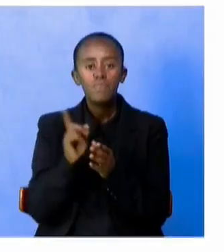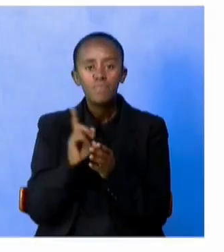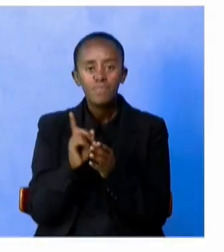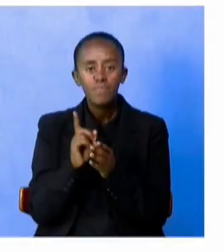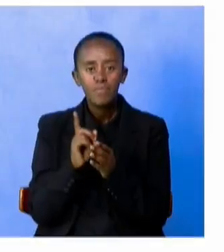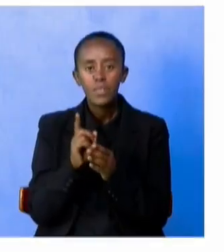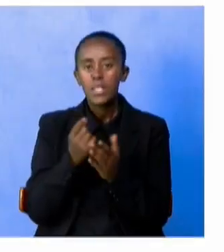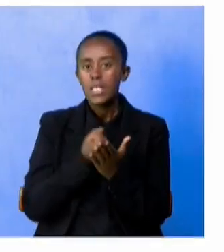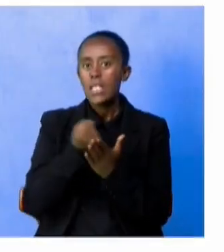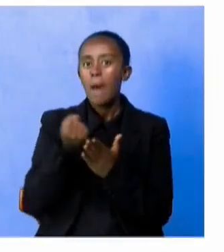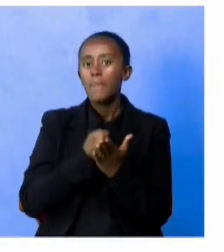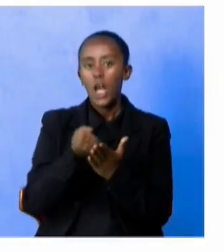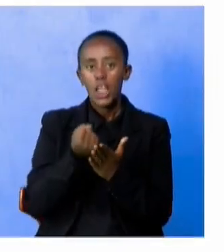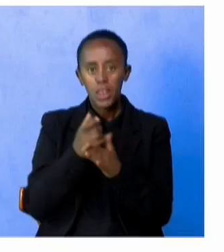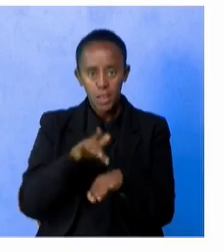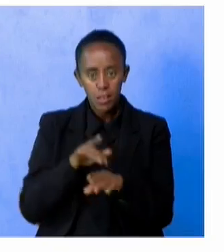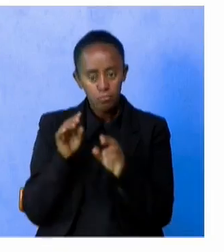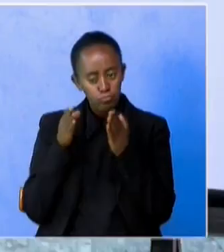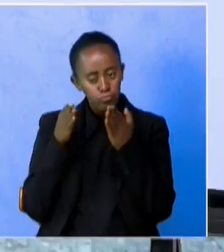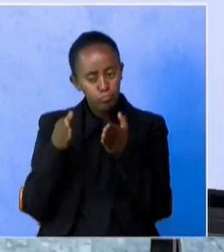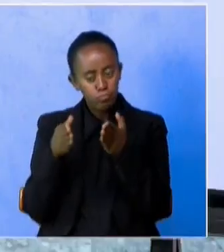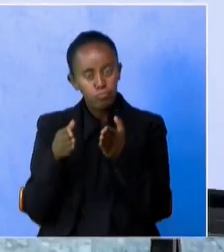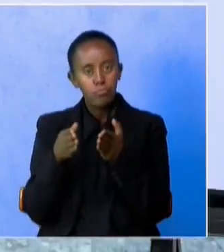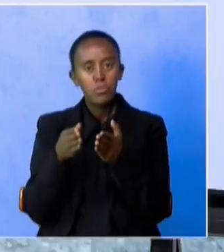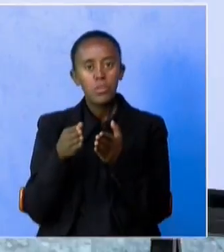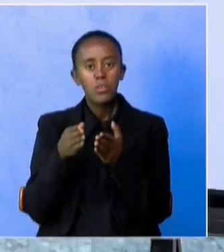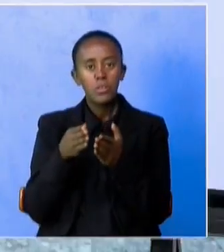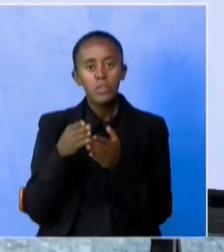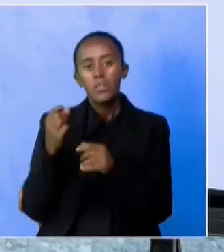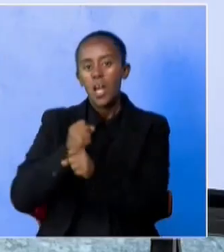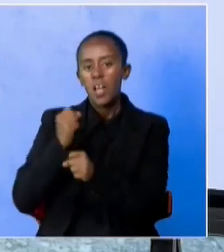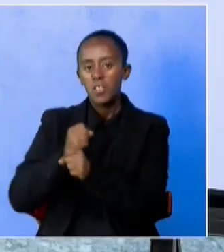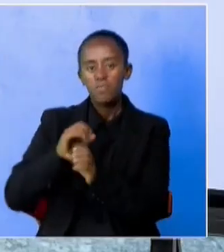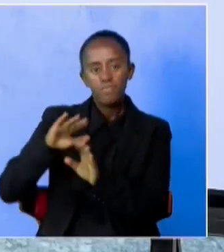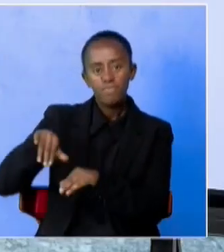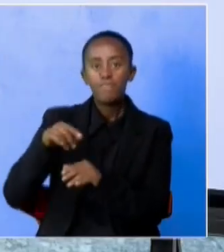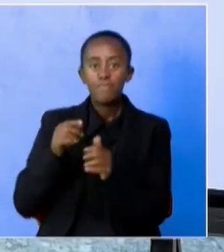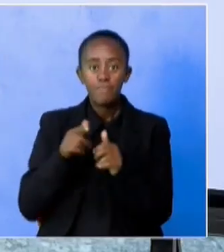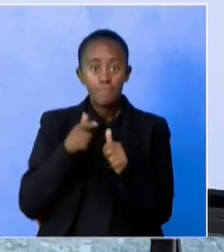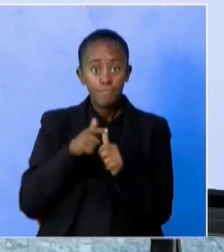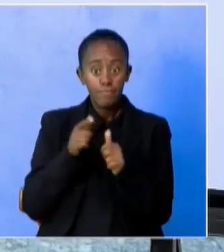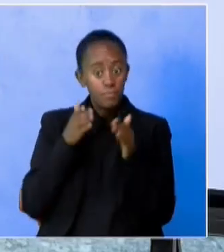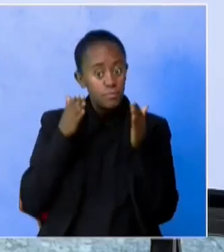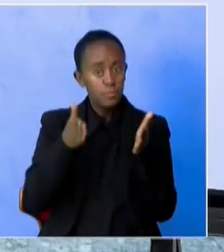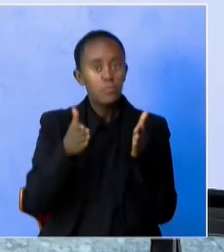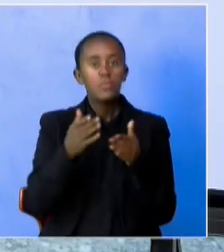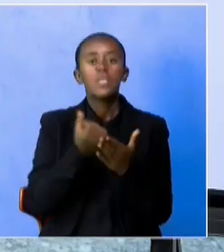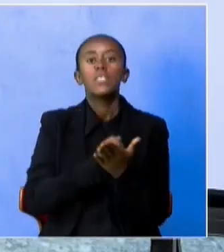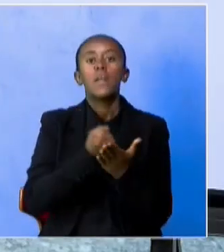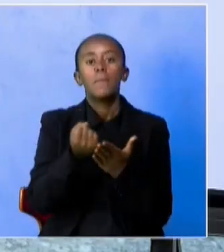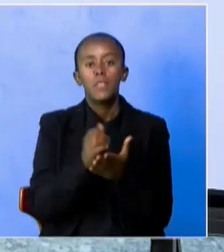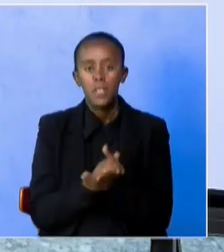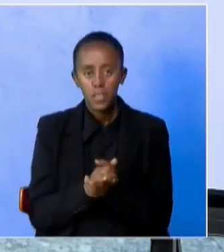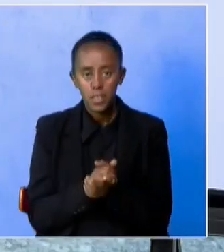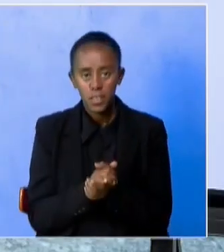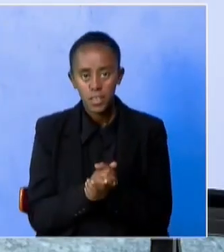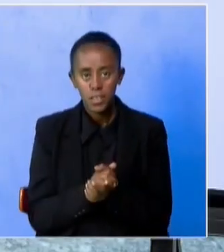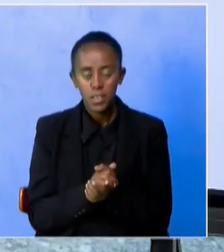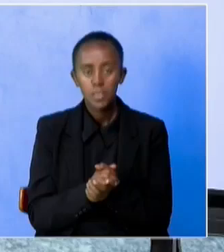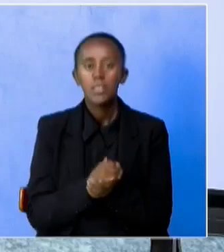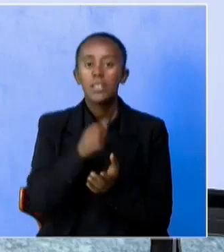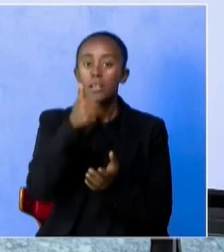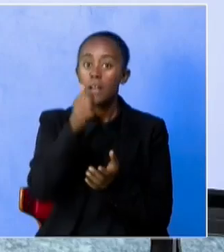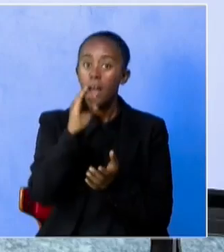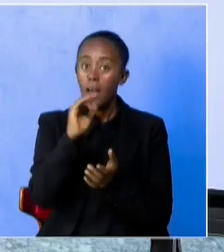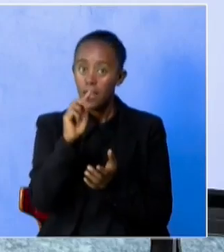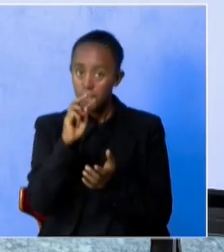action instead of the action itself. So that is why it is an active sentence or an